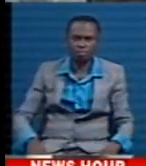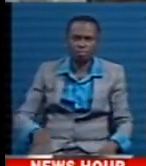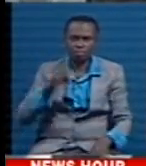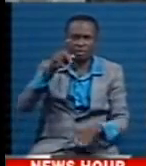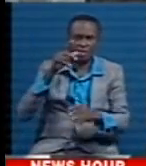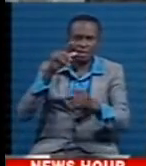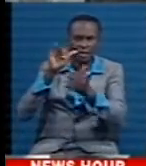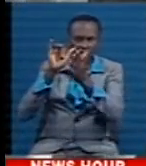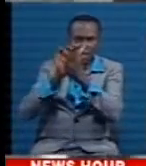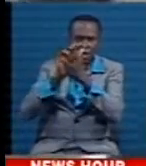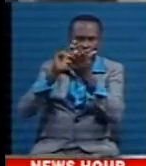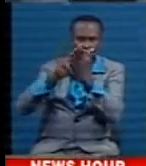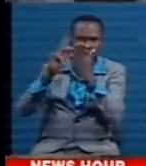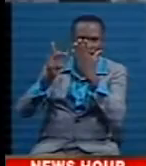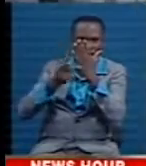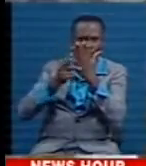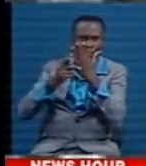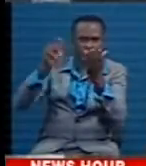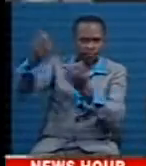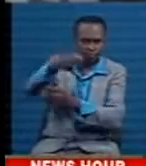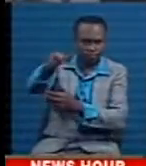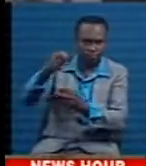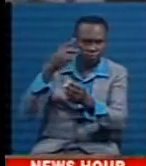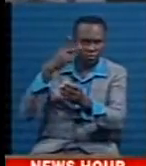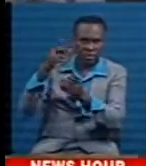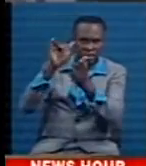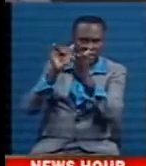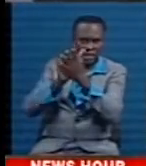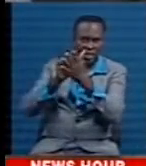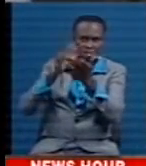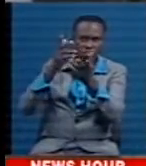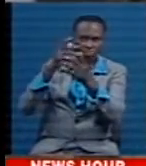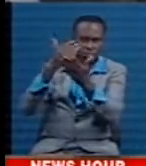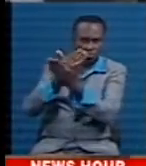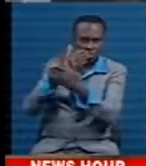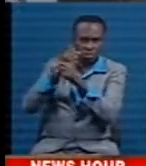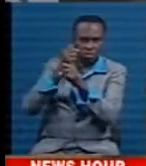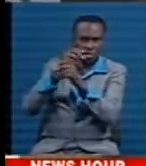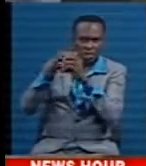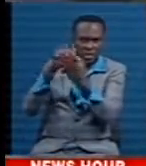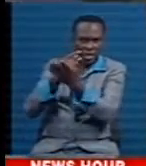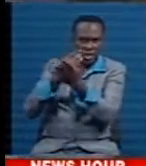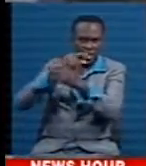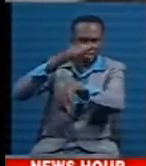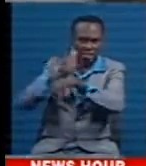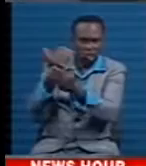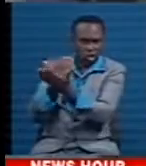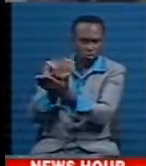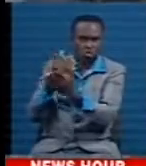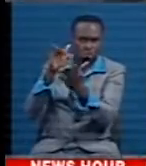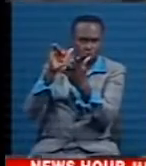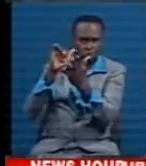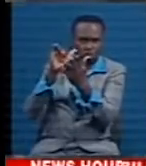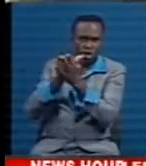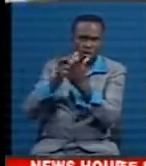The event was held at the Afikiko Resort in Accra, a sort to solicit funds to sponsor the operations of the organization's young fencers